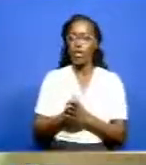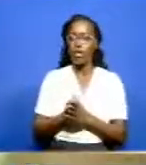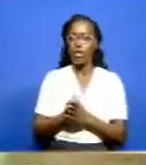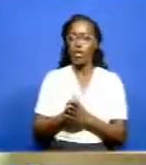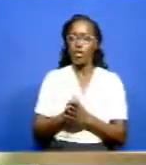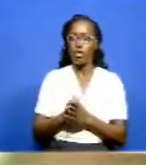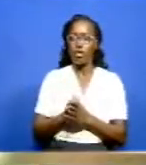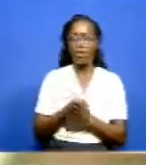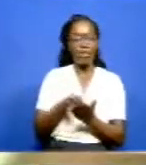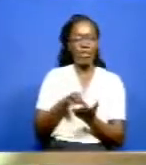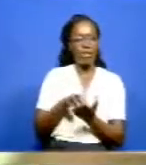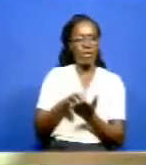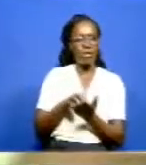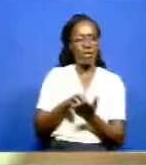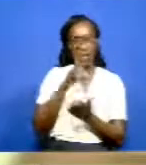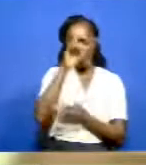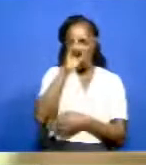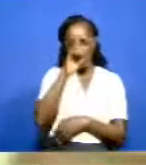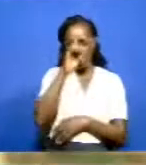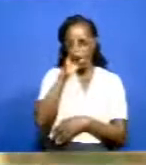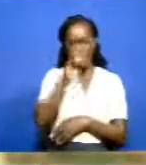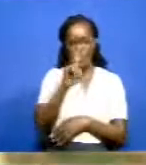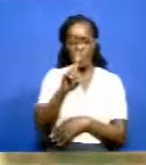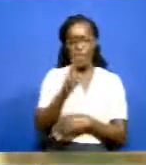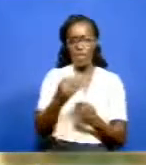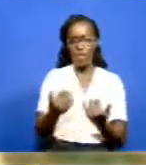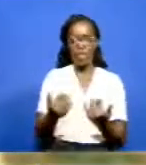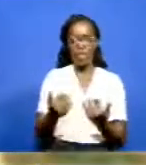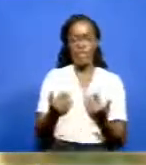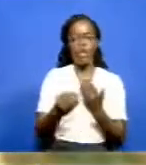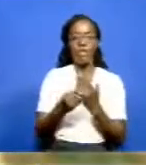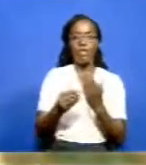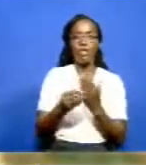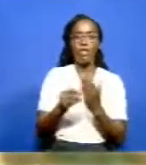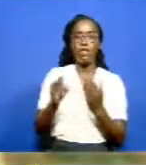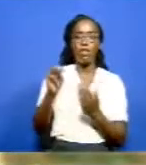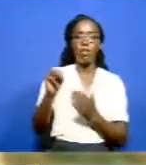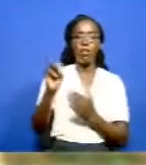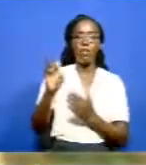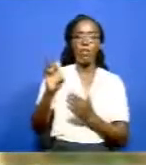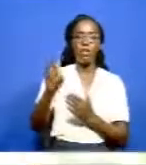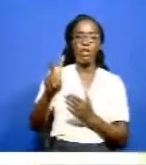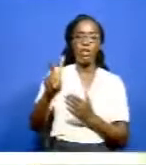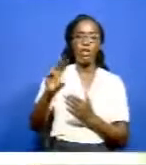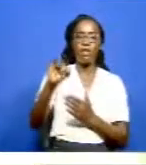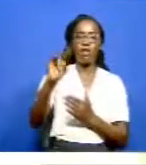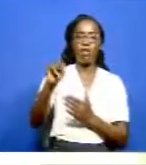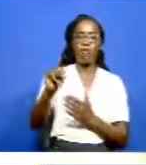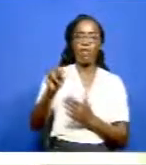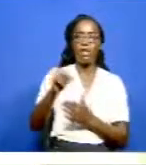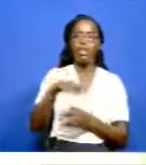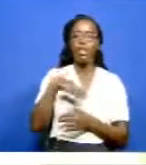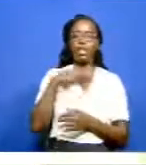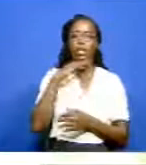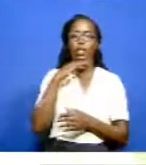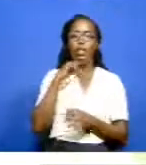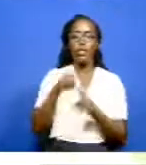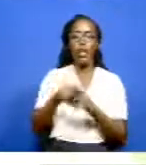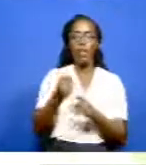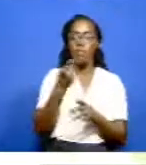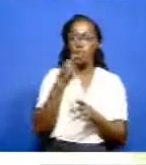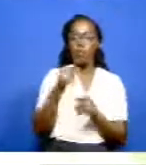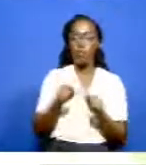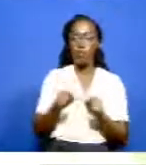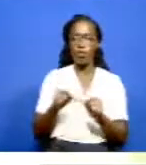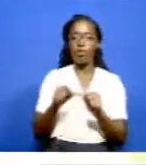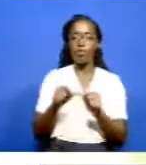The situation got so dire that one child identified as Melvin Kalakala succumbed as he was receiving treatment